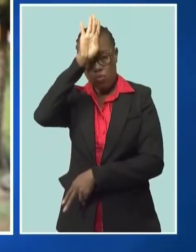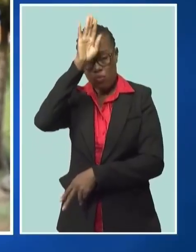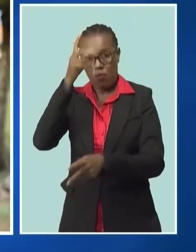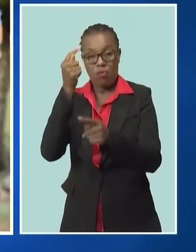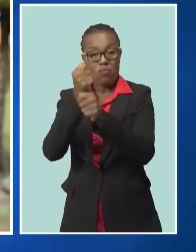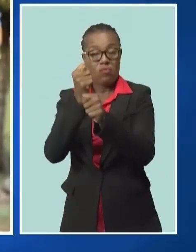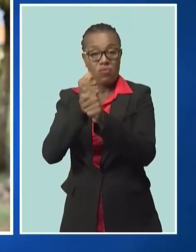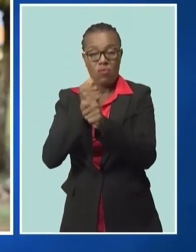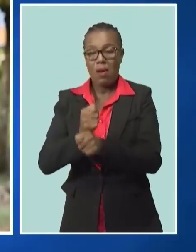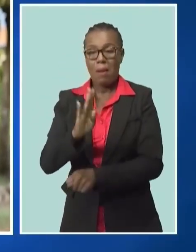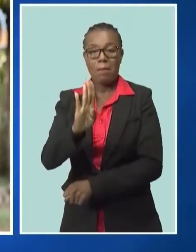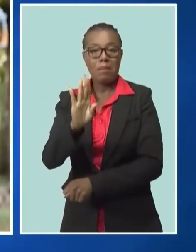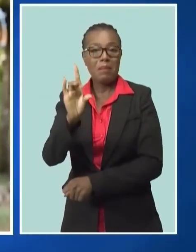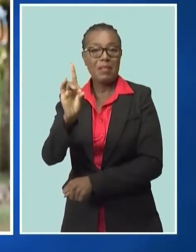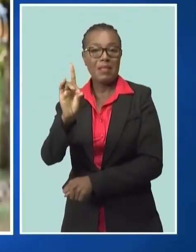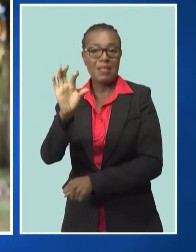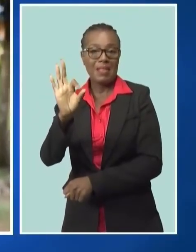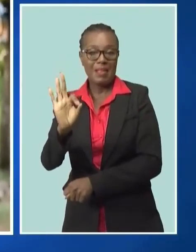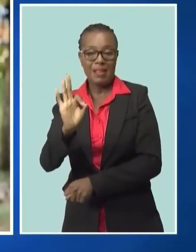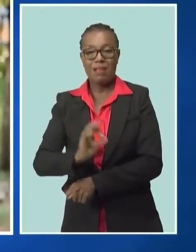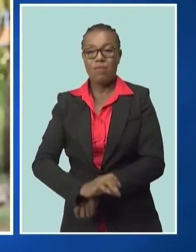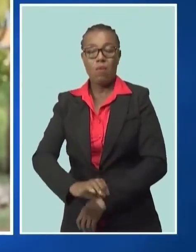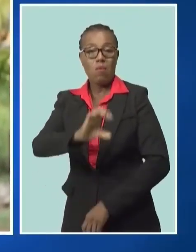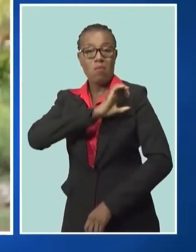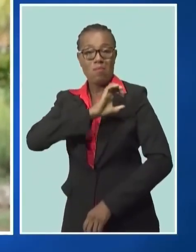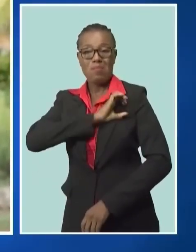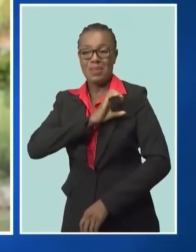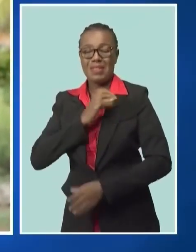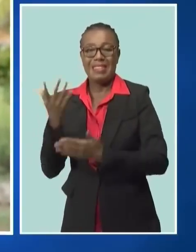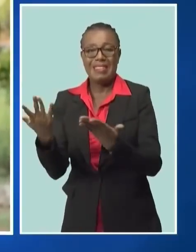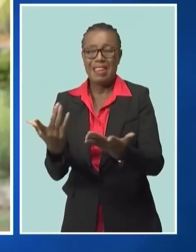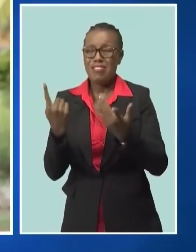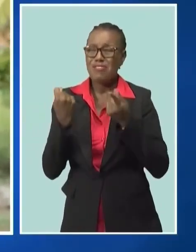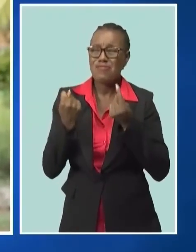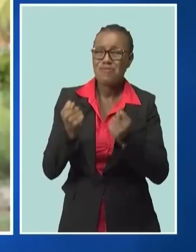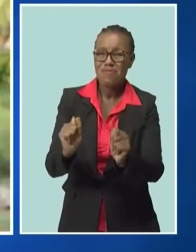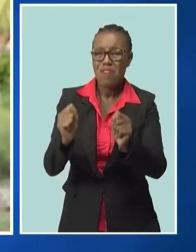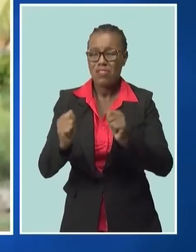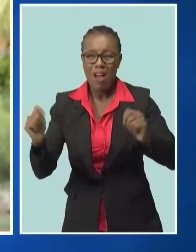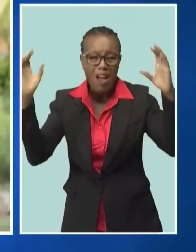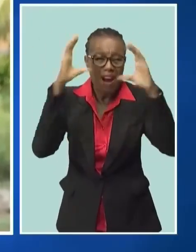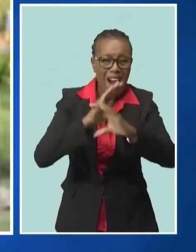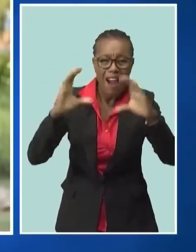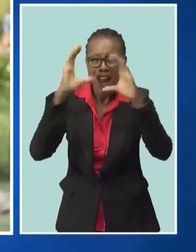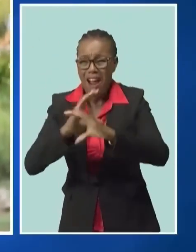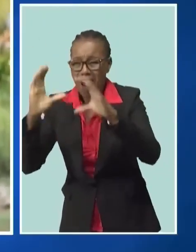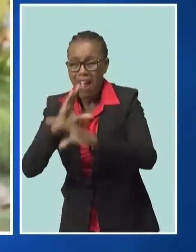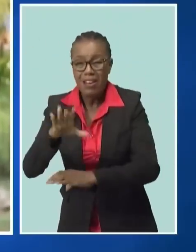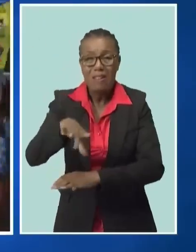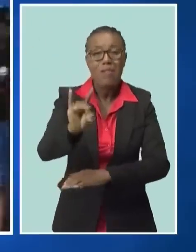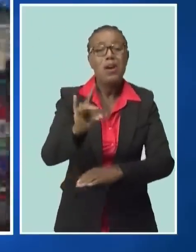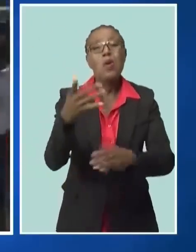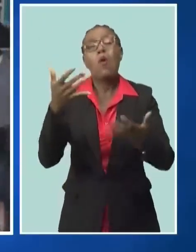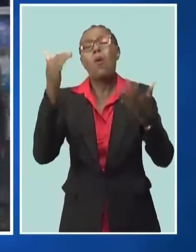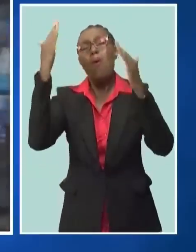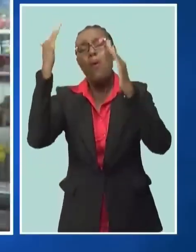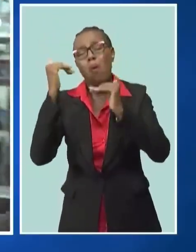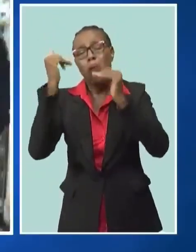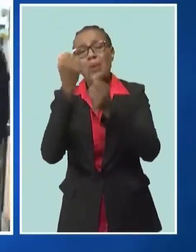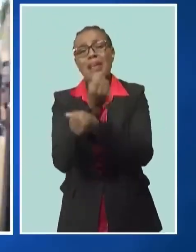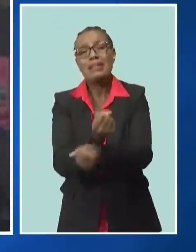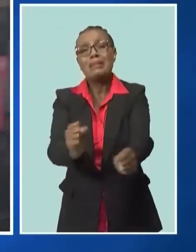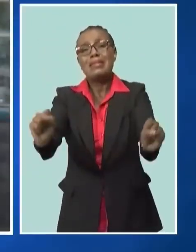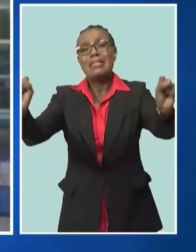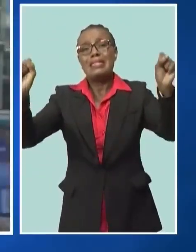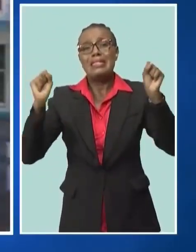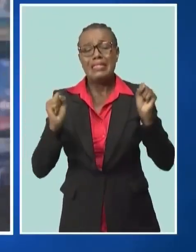there, the police were there, and we were trying hard to find Terry and hopefully rescue him. We searched for him